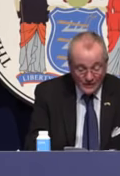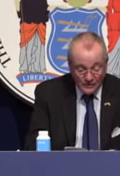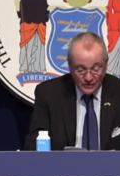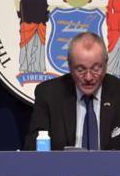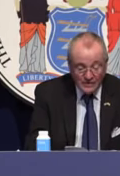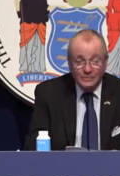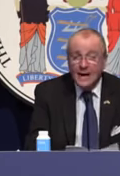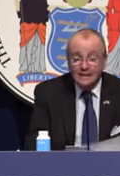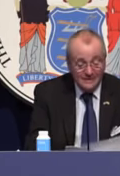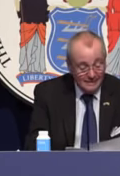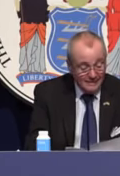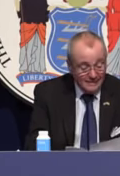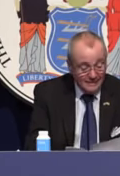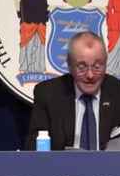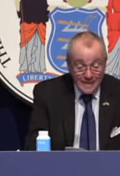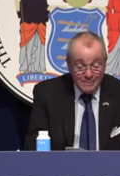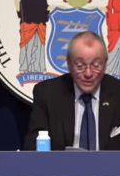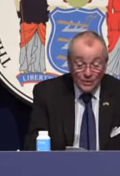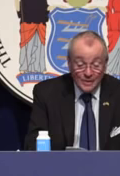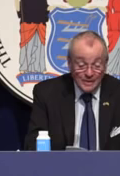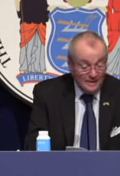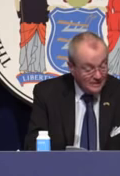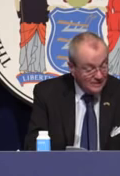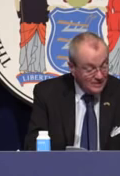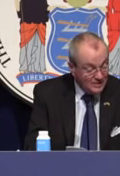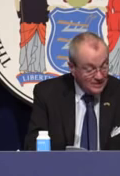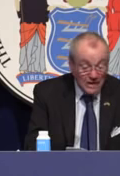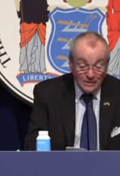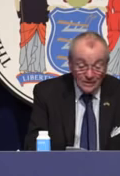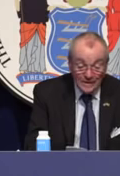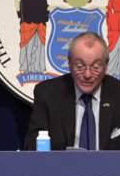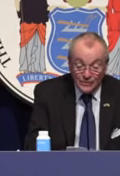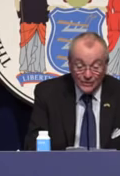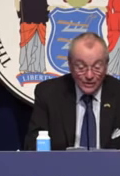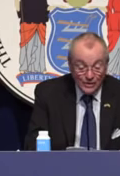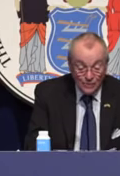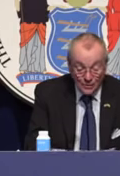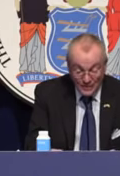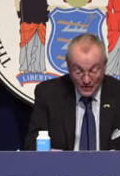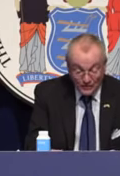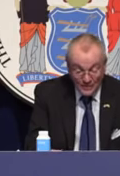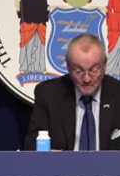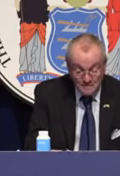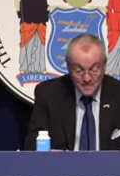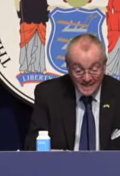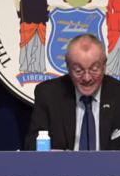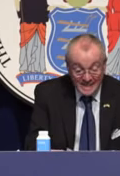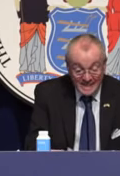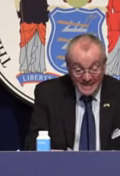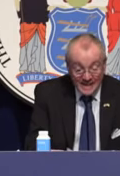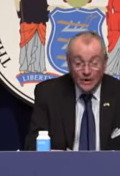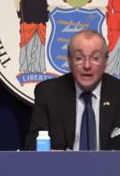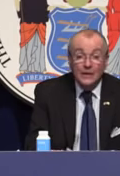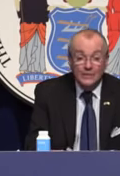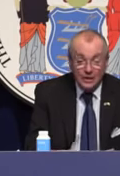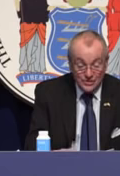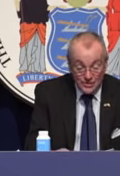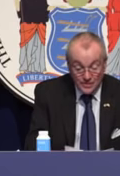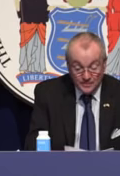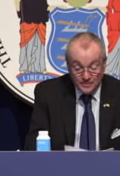right things. Do not let a minority of knuckleheads ruin this. In